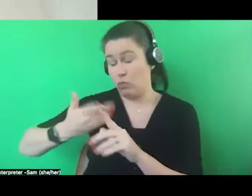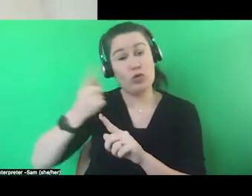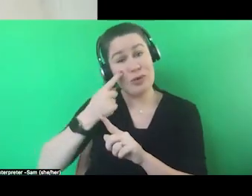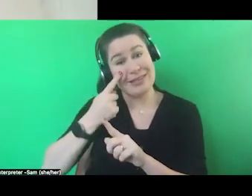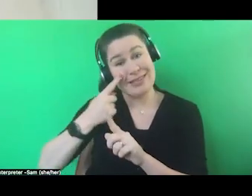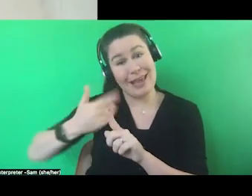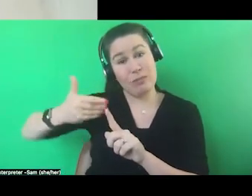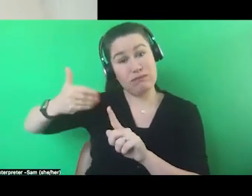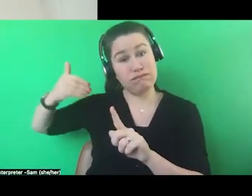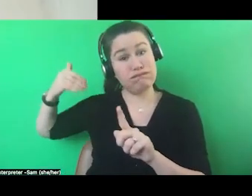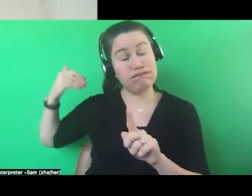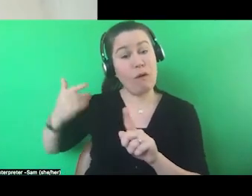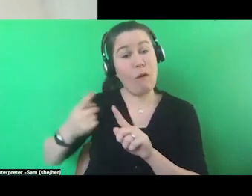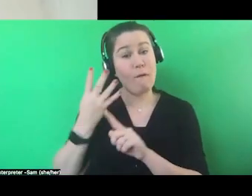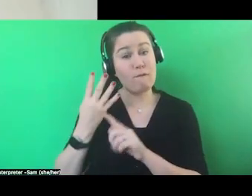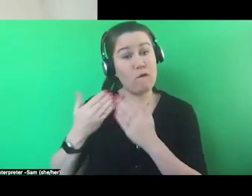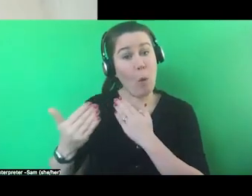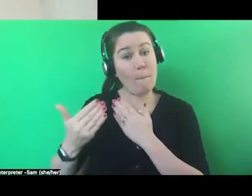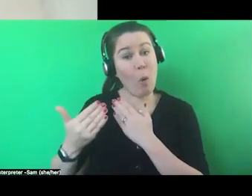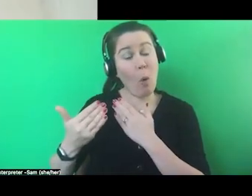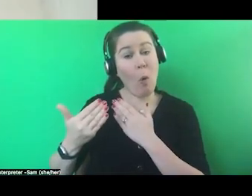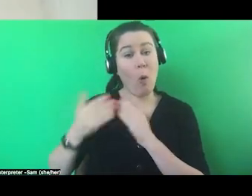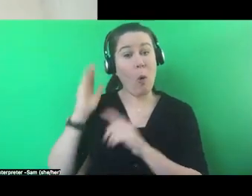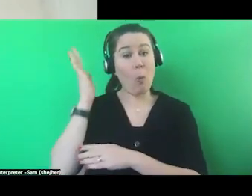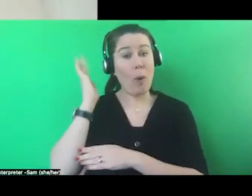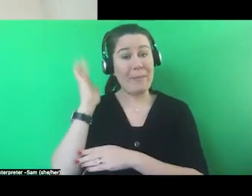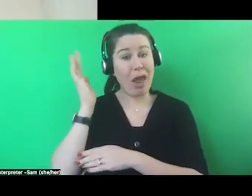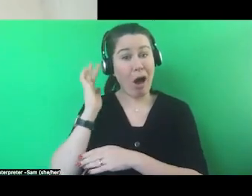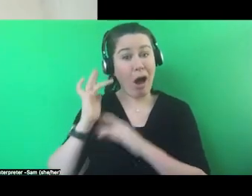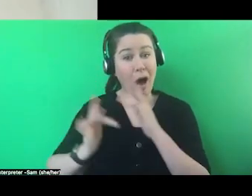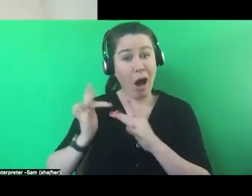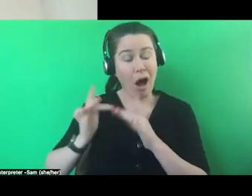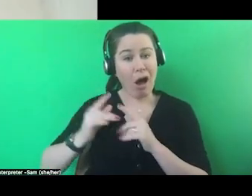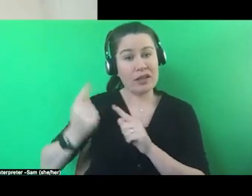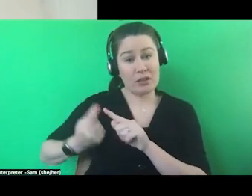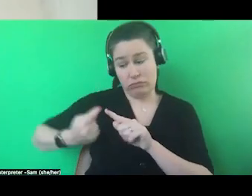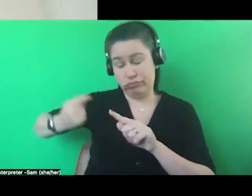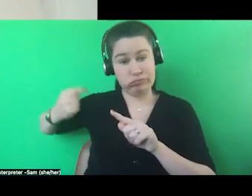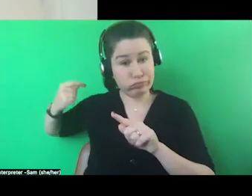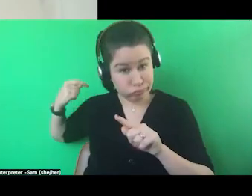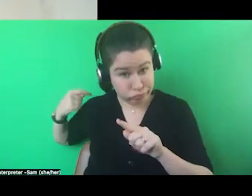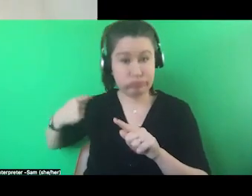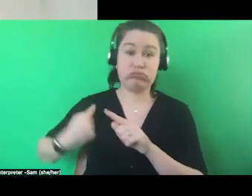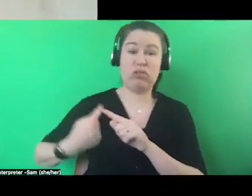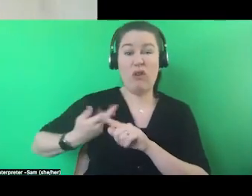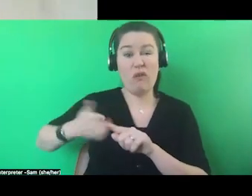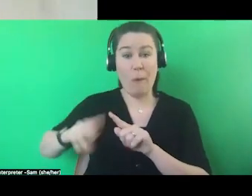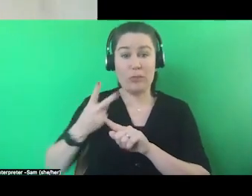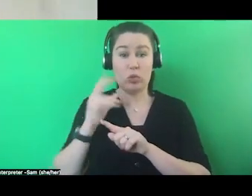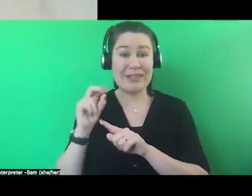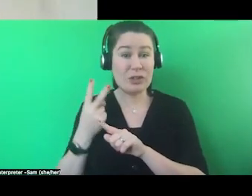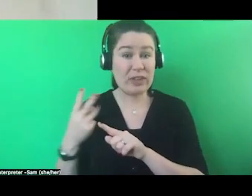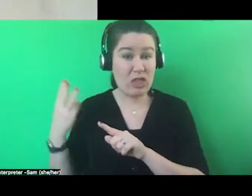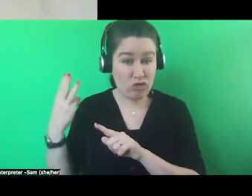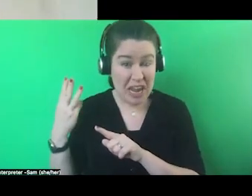Dialogo webinars, links to their recordings that took place in 2023. And these covered the